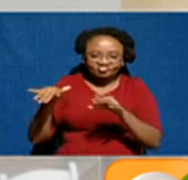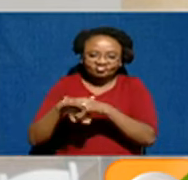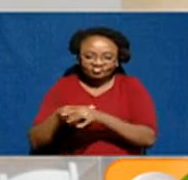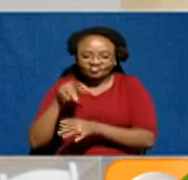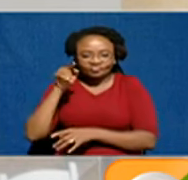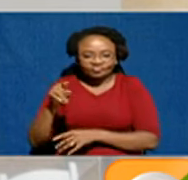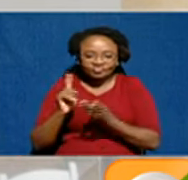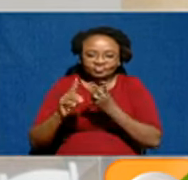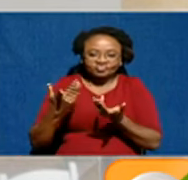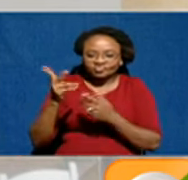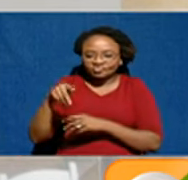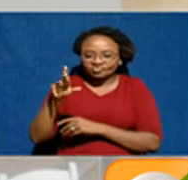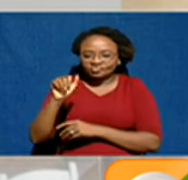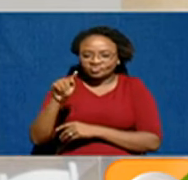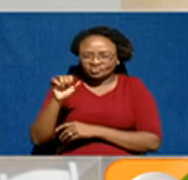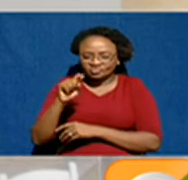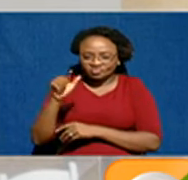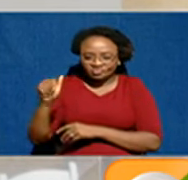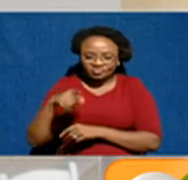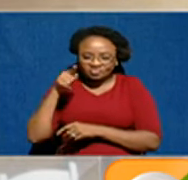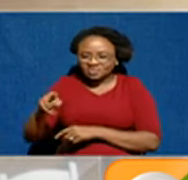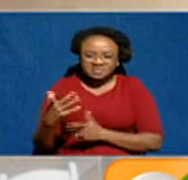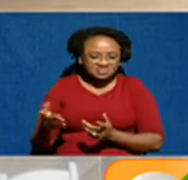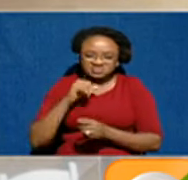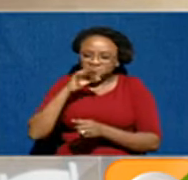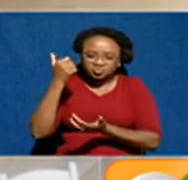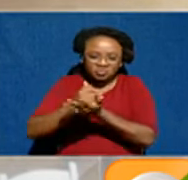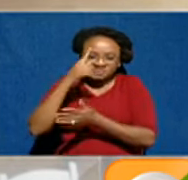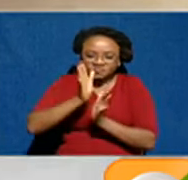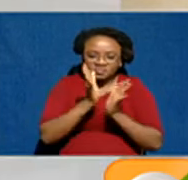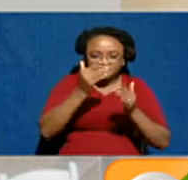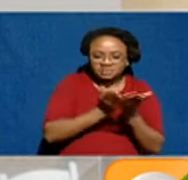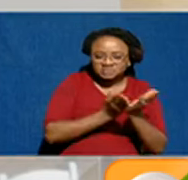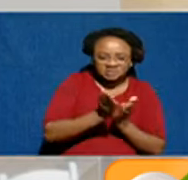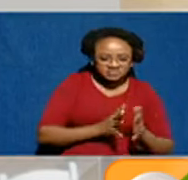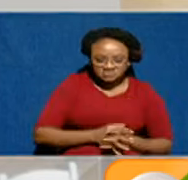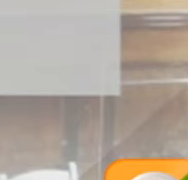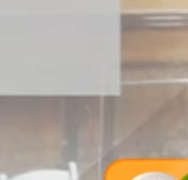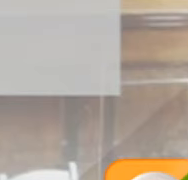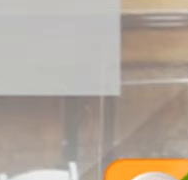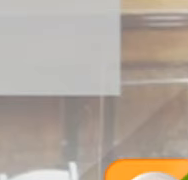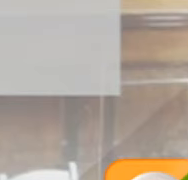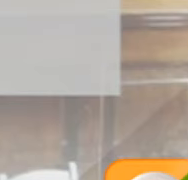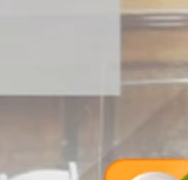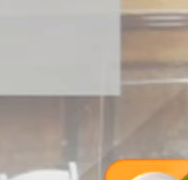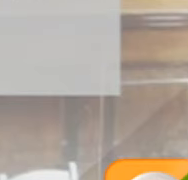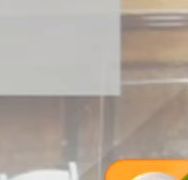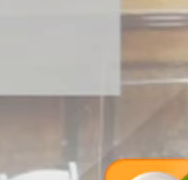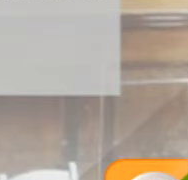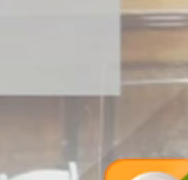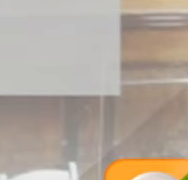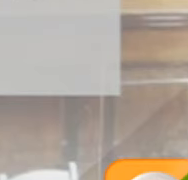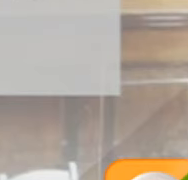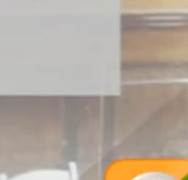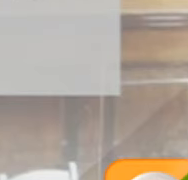corporations and parastatals are not officers in the public service." The UDA party in its letter argues that classifying chairpersons